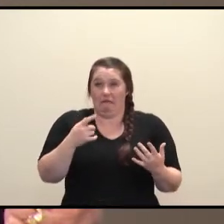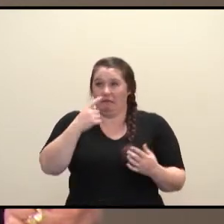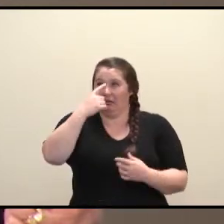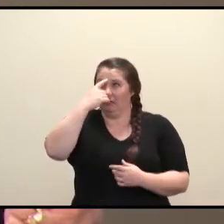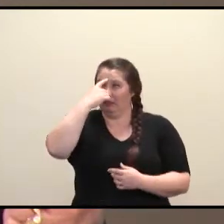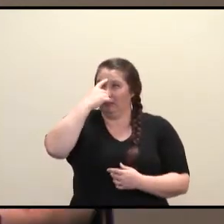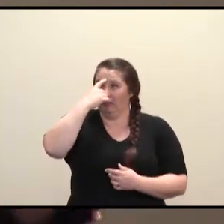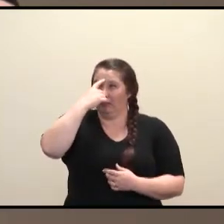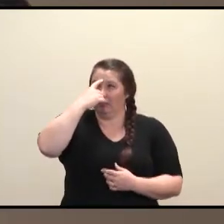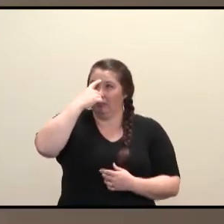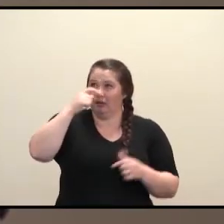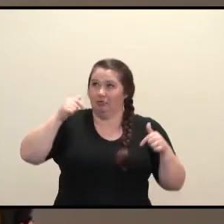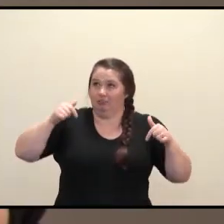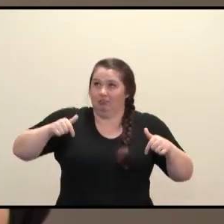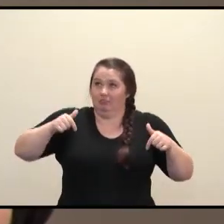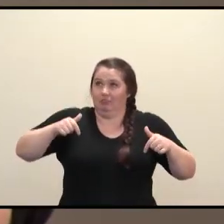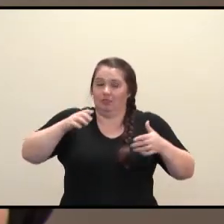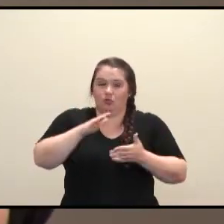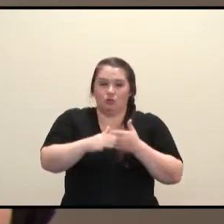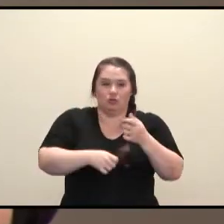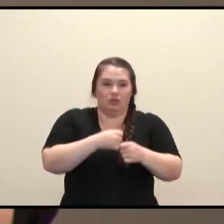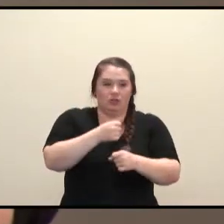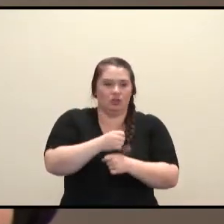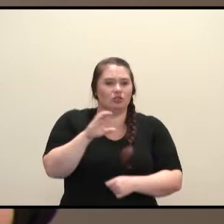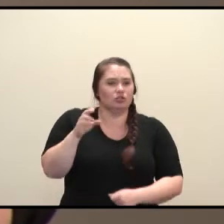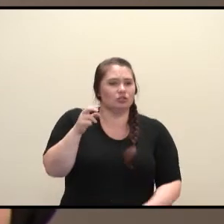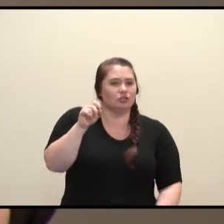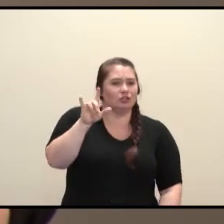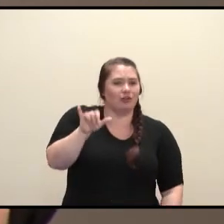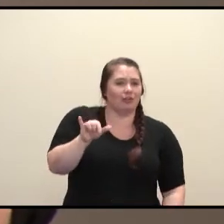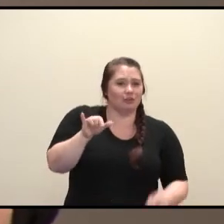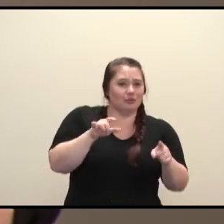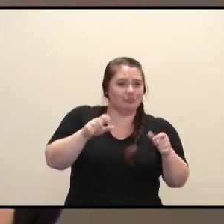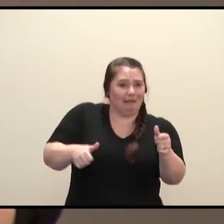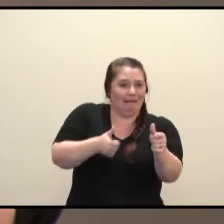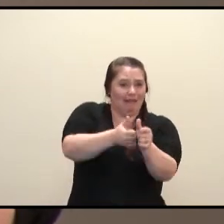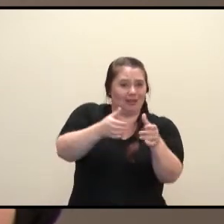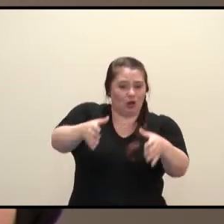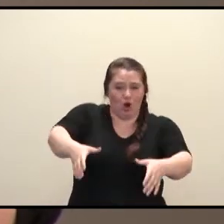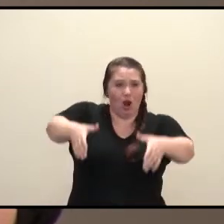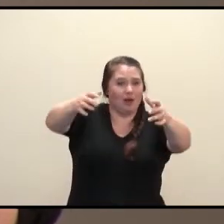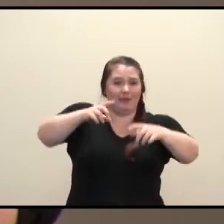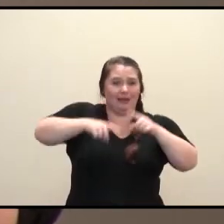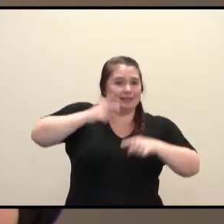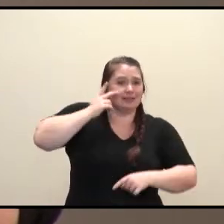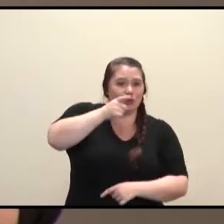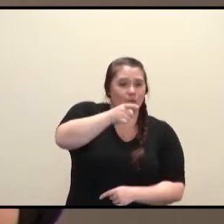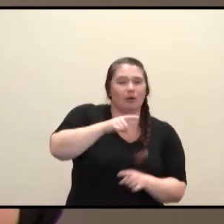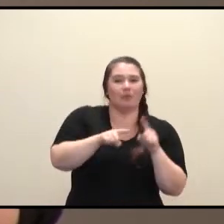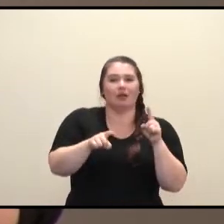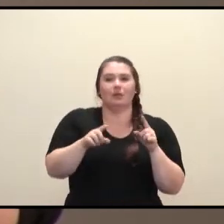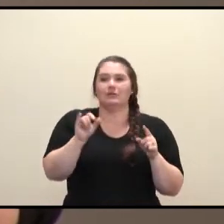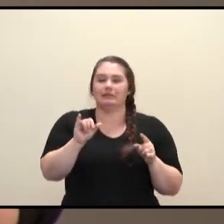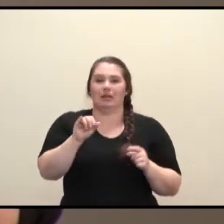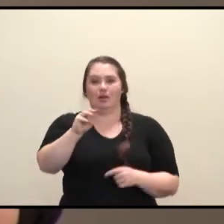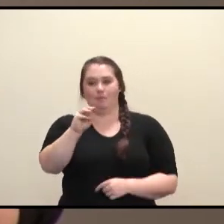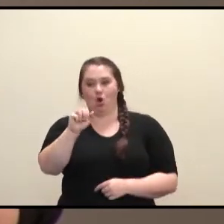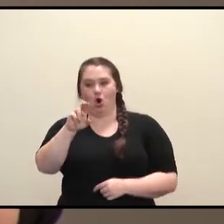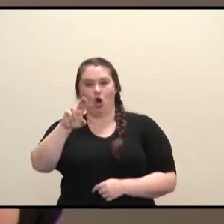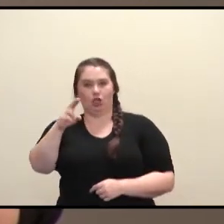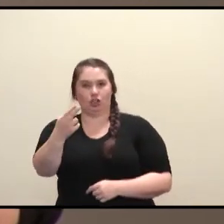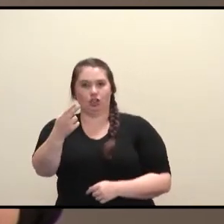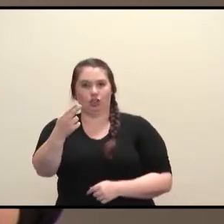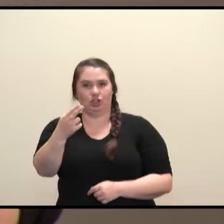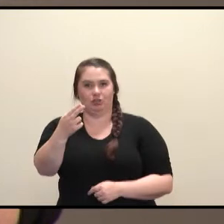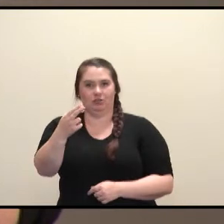March. I'm looking for Cheryl. She's behind the column, I think. But it was way into March before we learned what the state was going